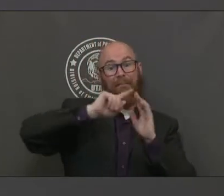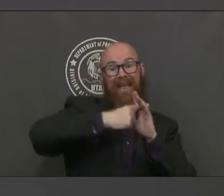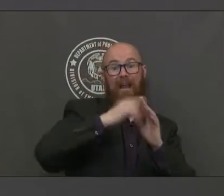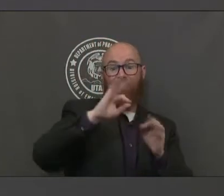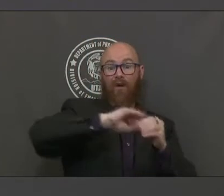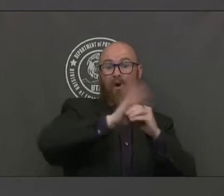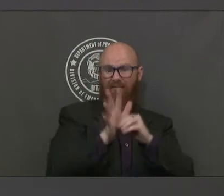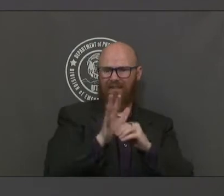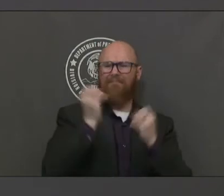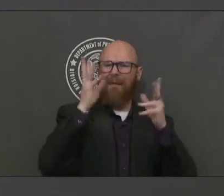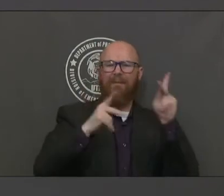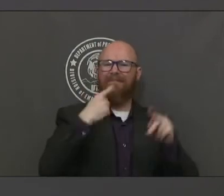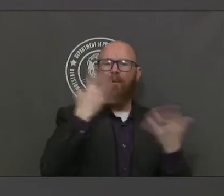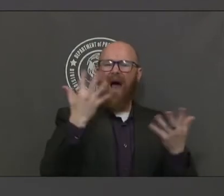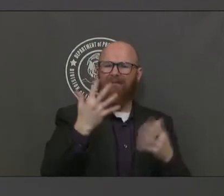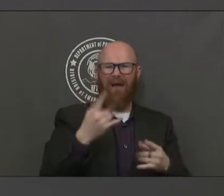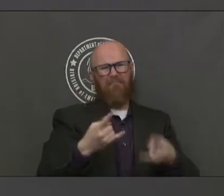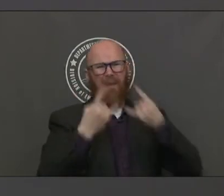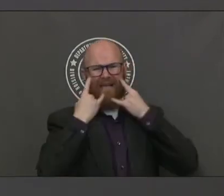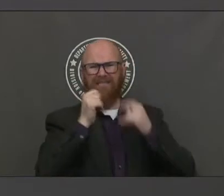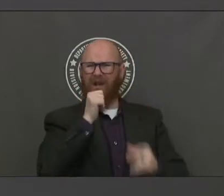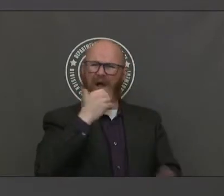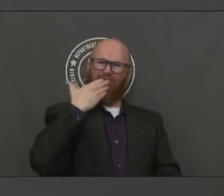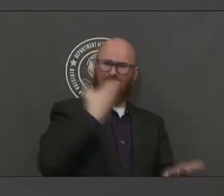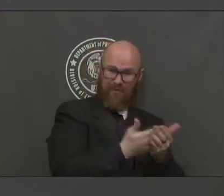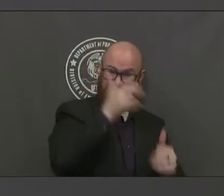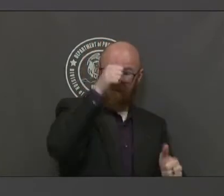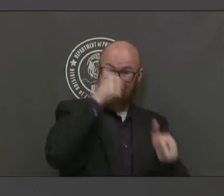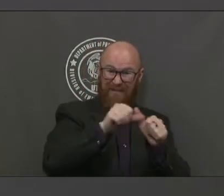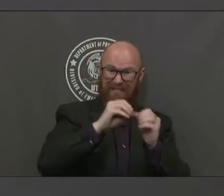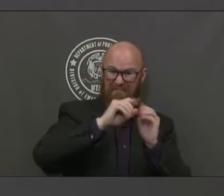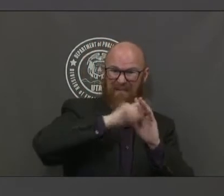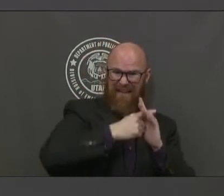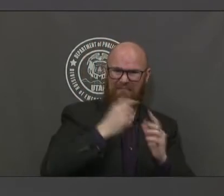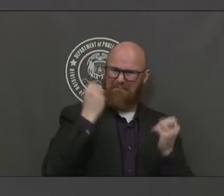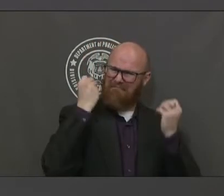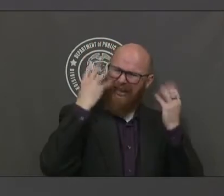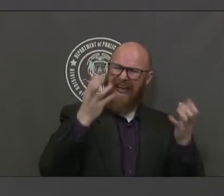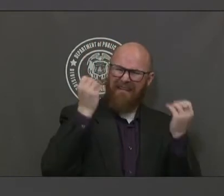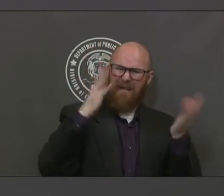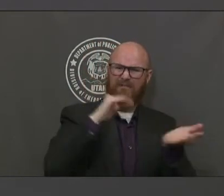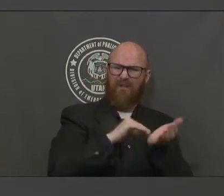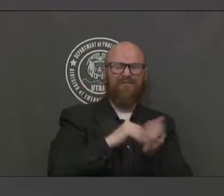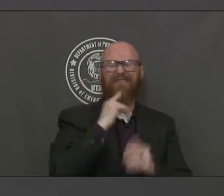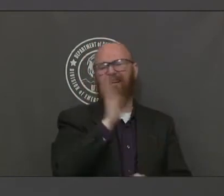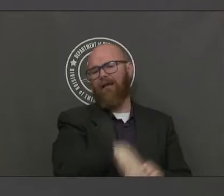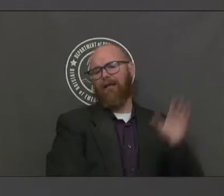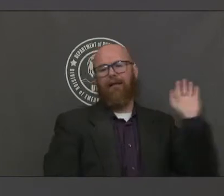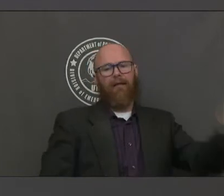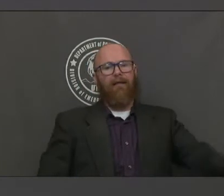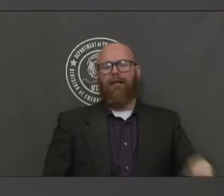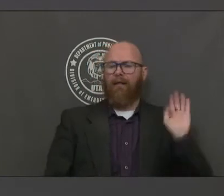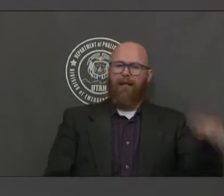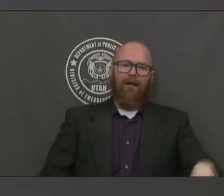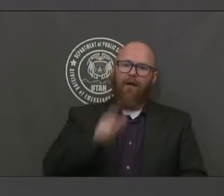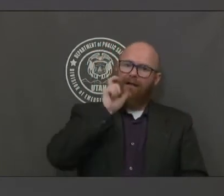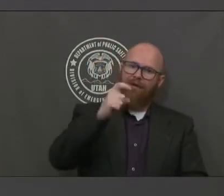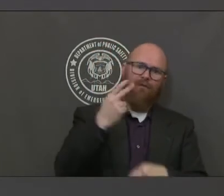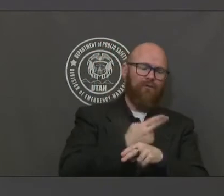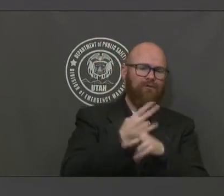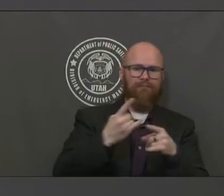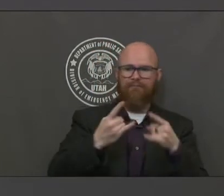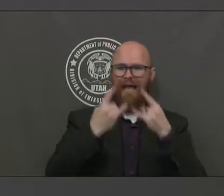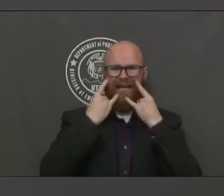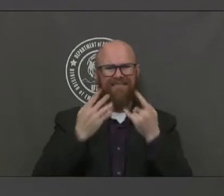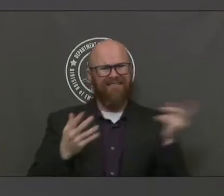don't work. I was talking to a group of doctors in the first or middle of April when we first started recommending people wear masks. And